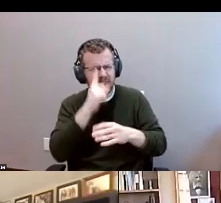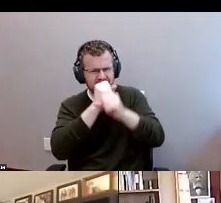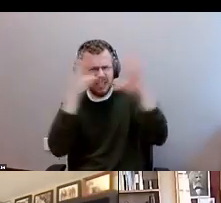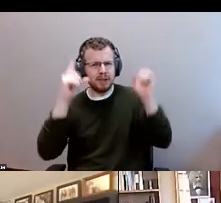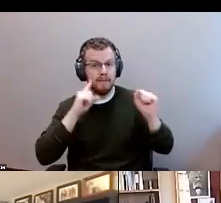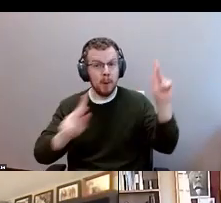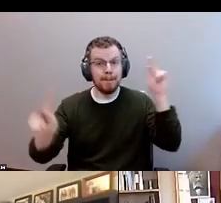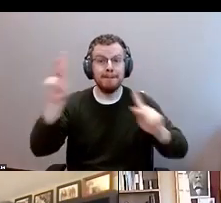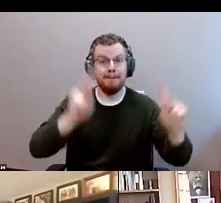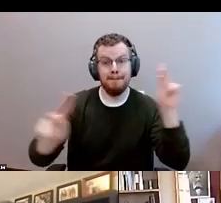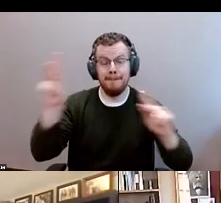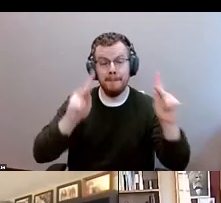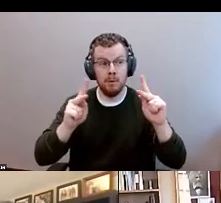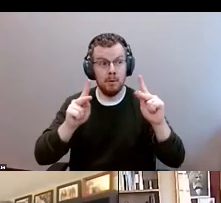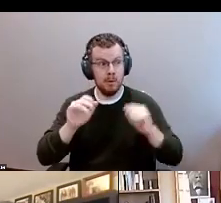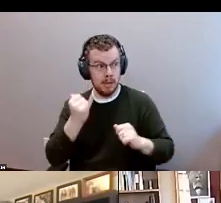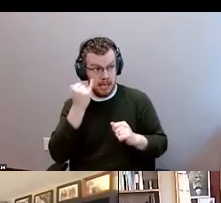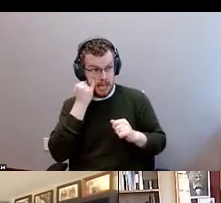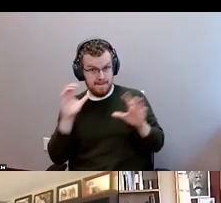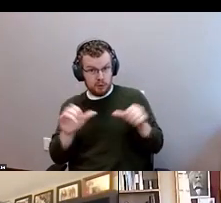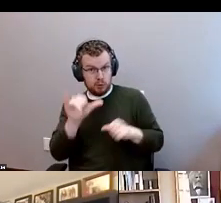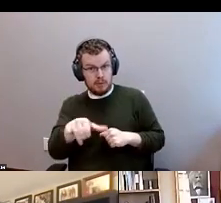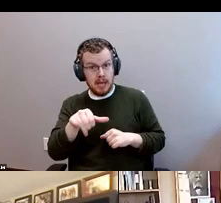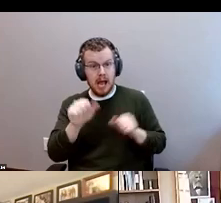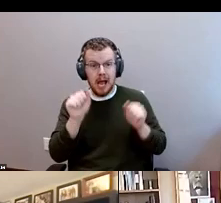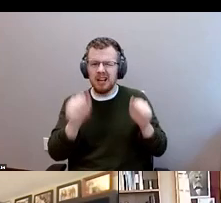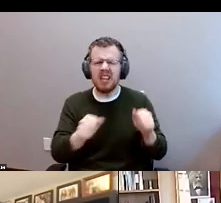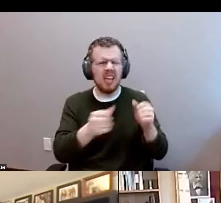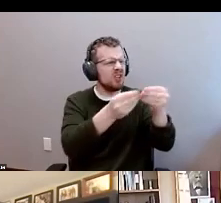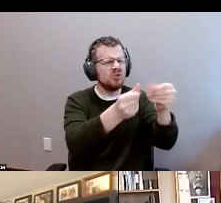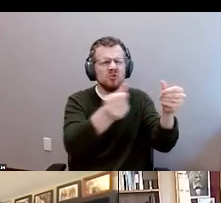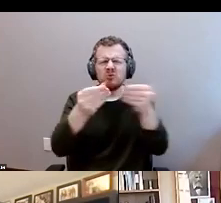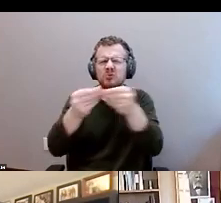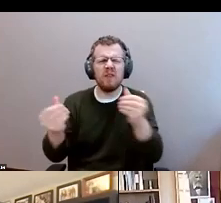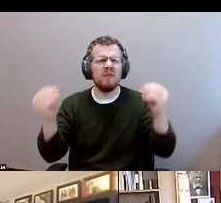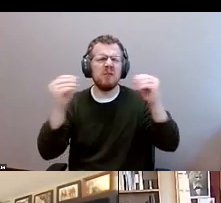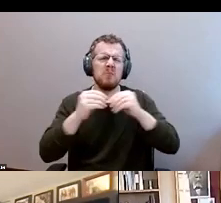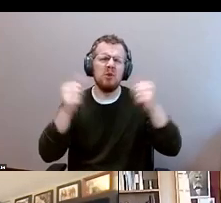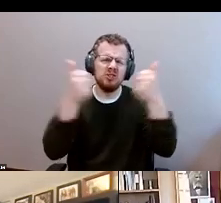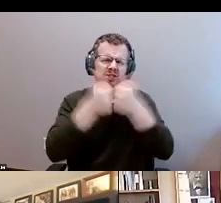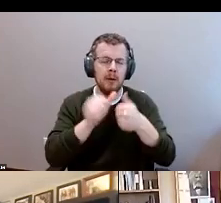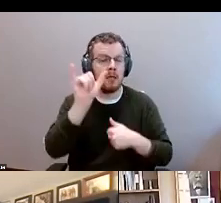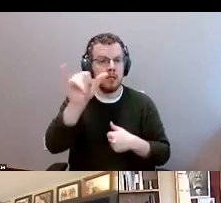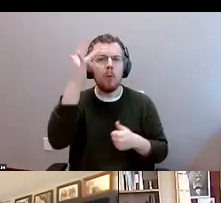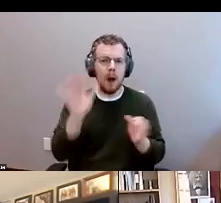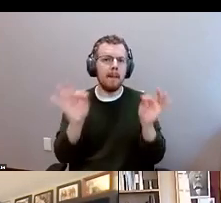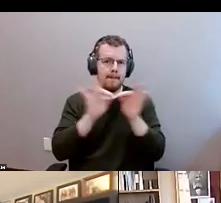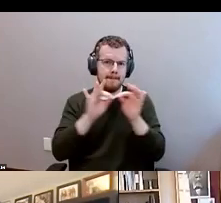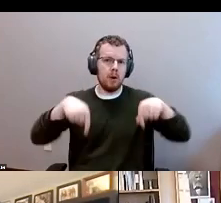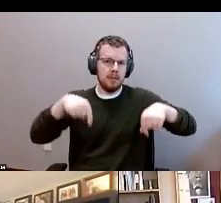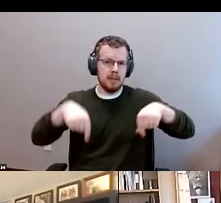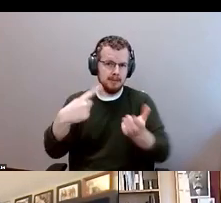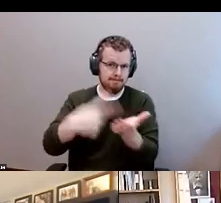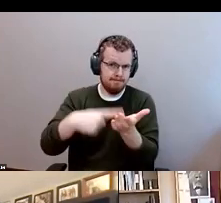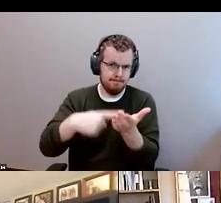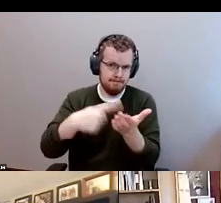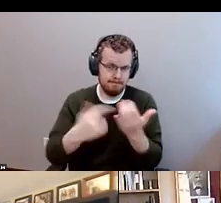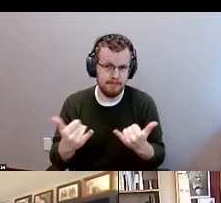that, we can solve so many more challenges. That's why it's important to have this conversation now.